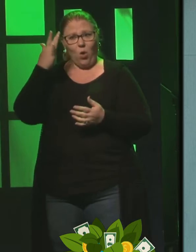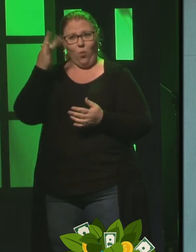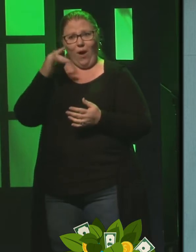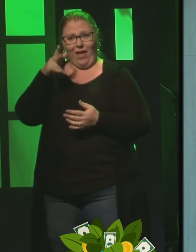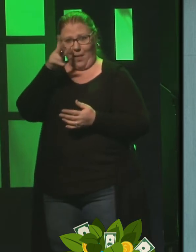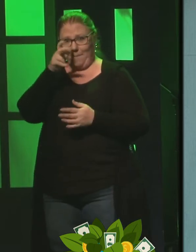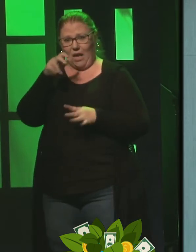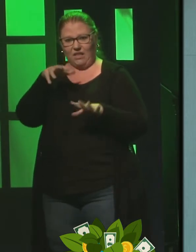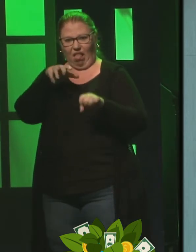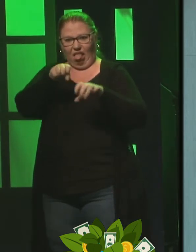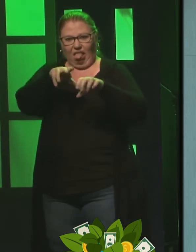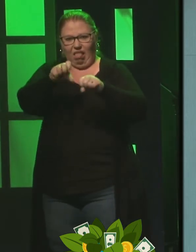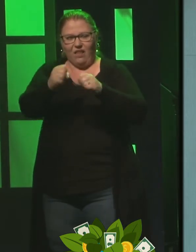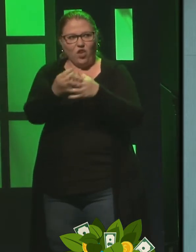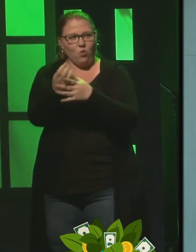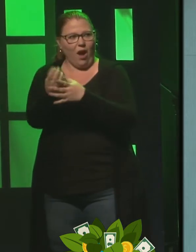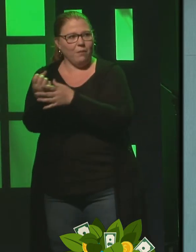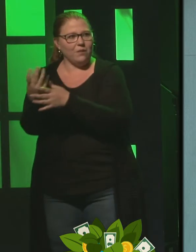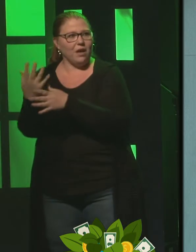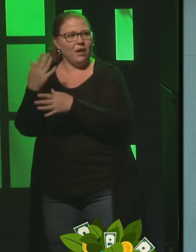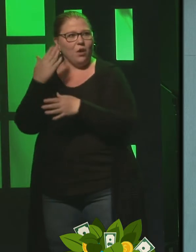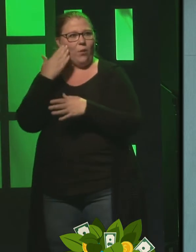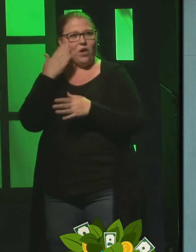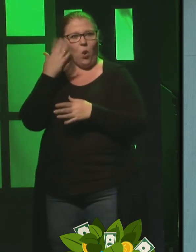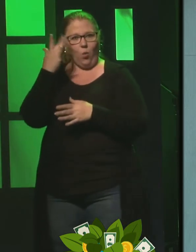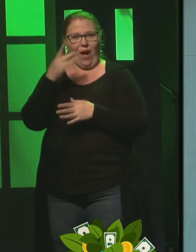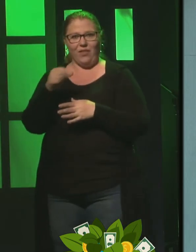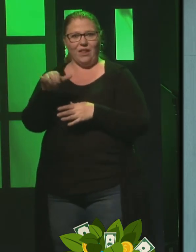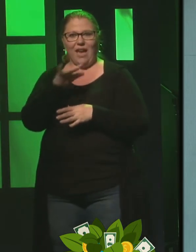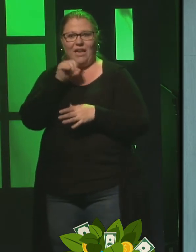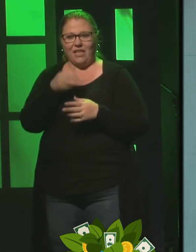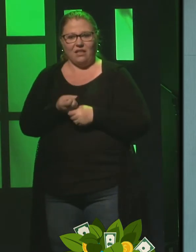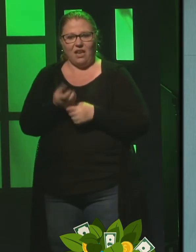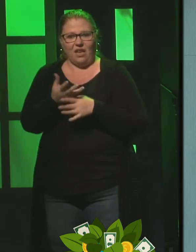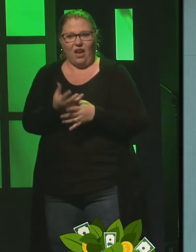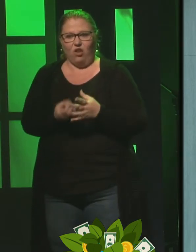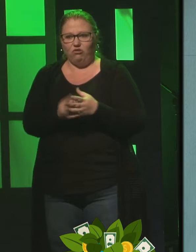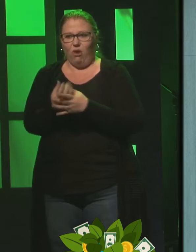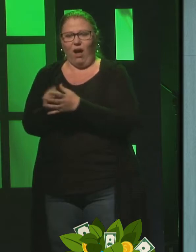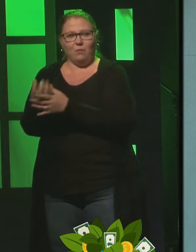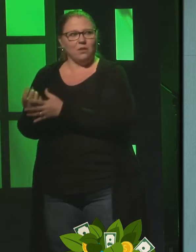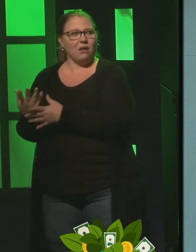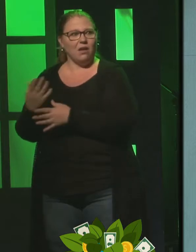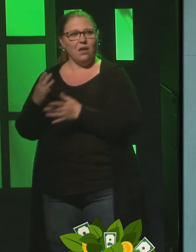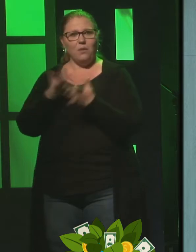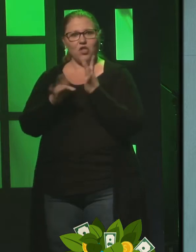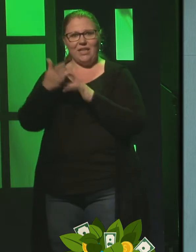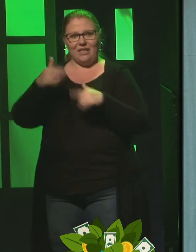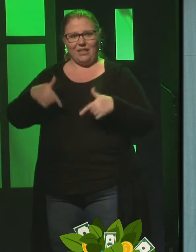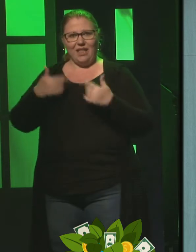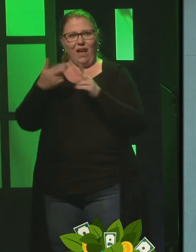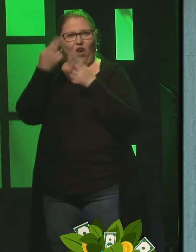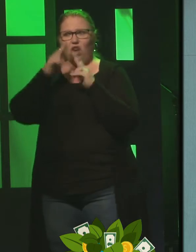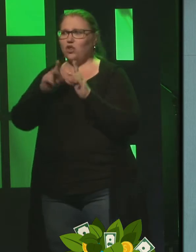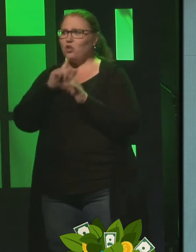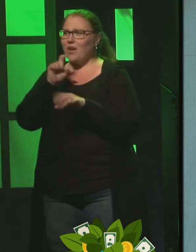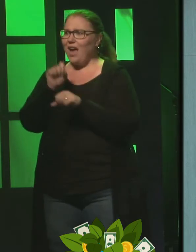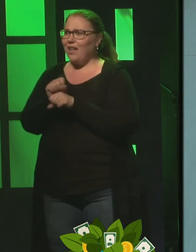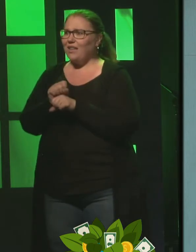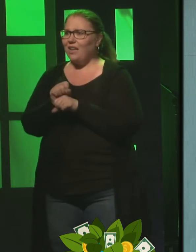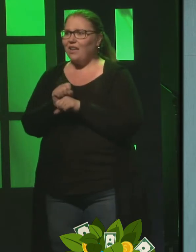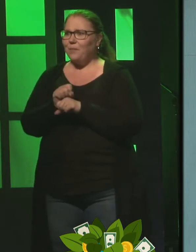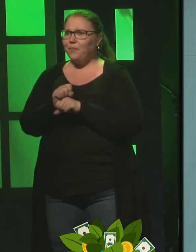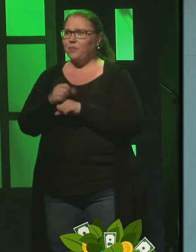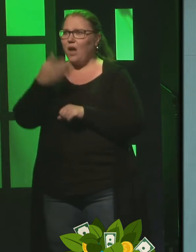come. We know why land doesn't yield crops. Jesus, his life honors the reality that God does not sit around going,